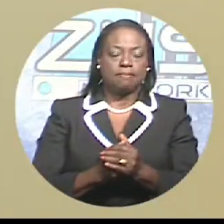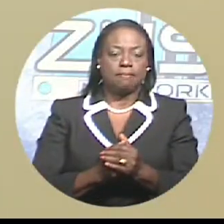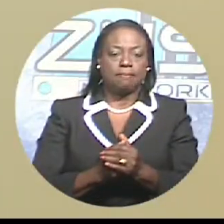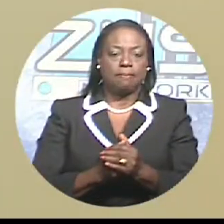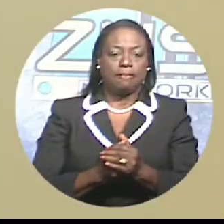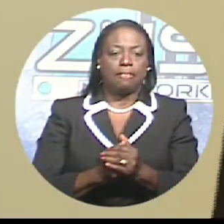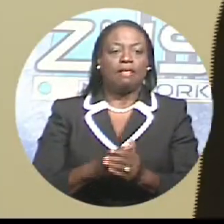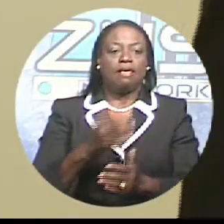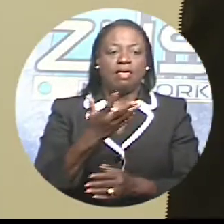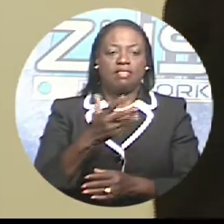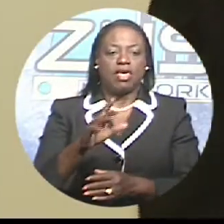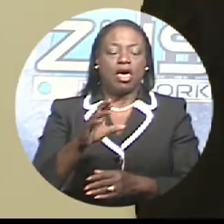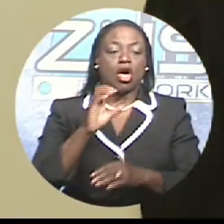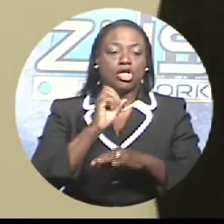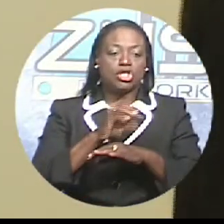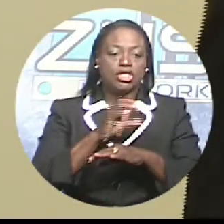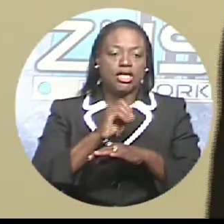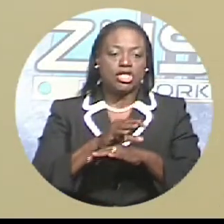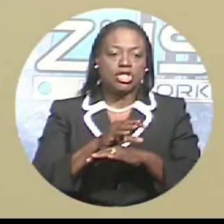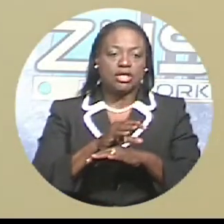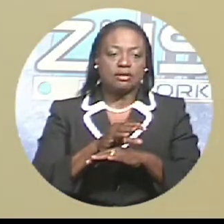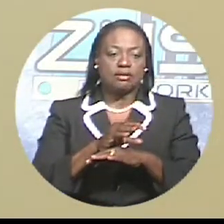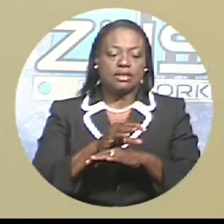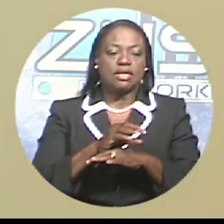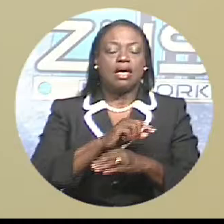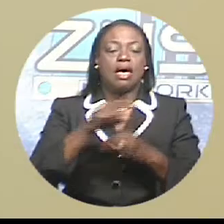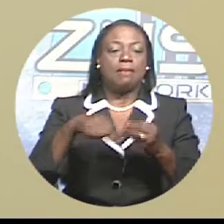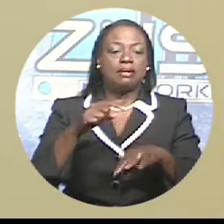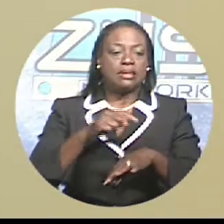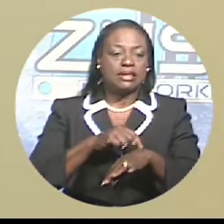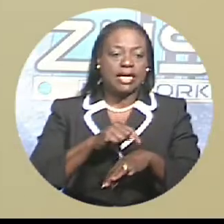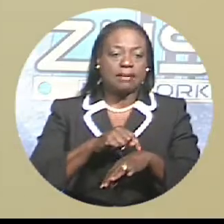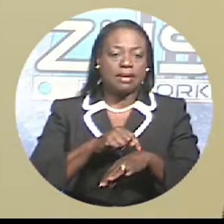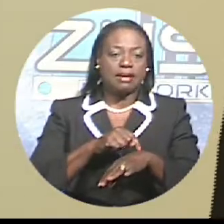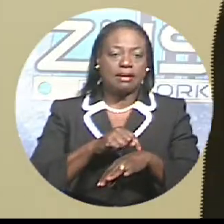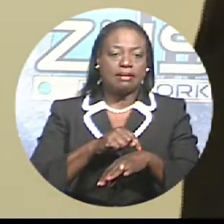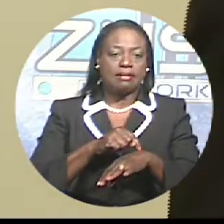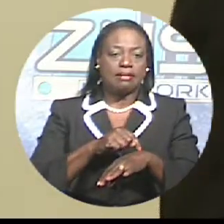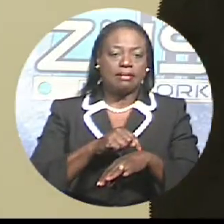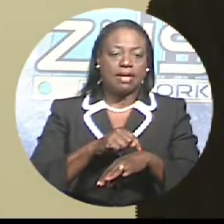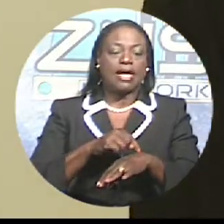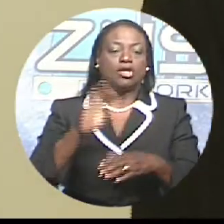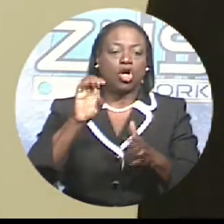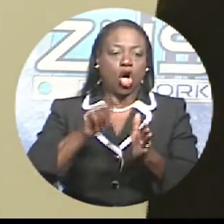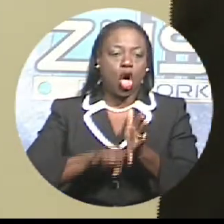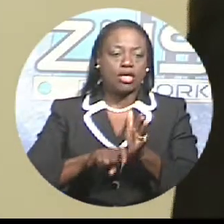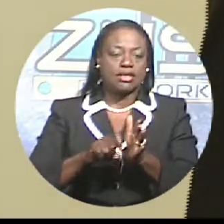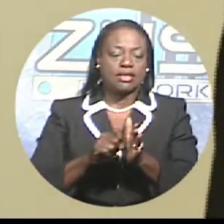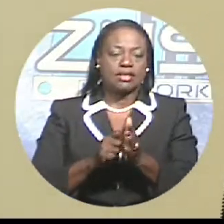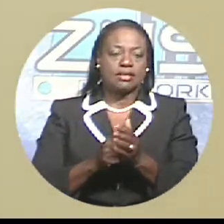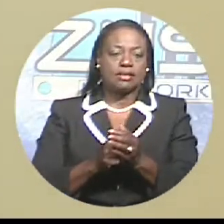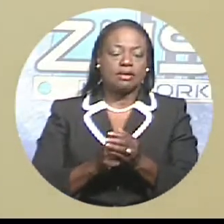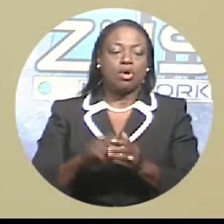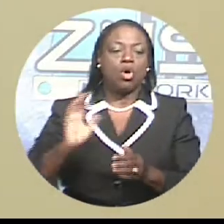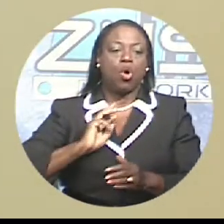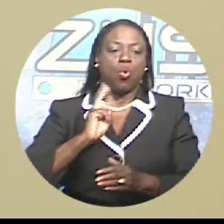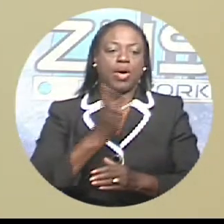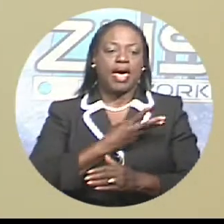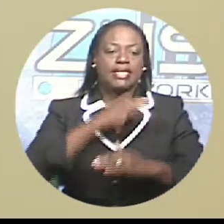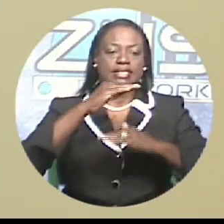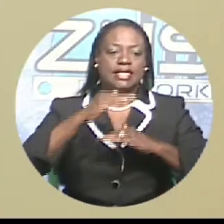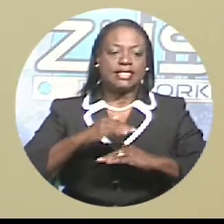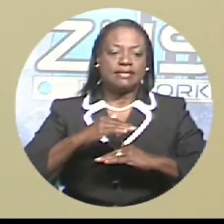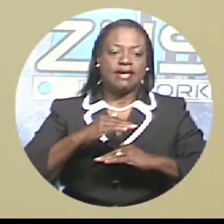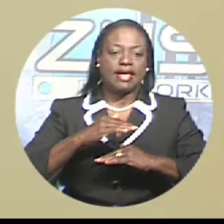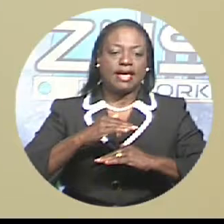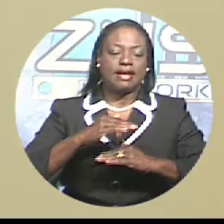on efficiency, on timeliness, and on cost. And we're satisfied